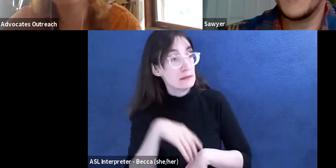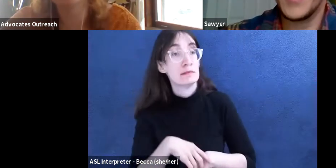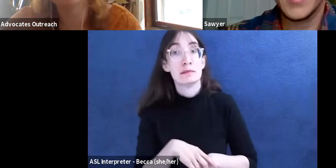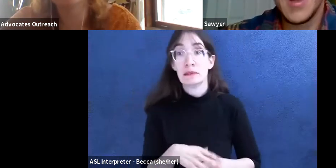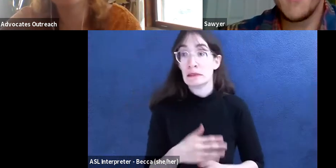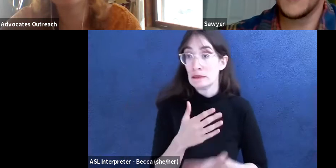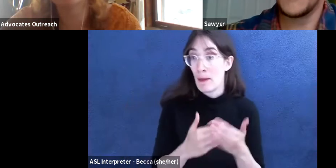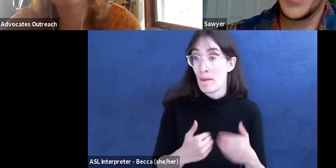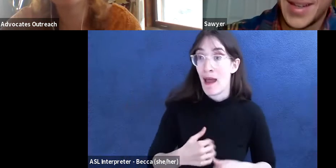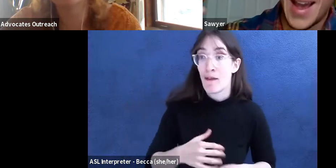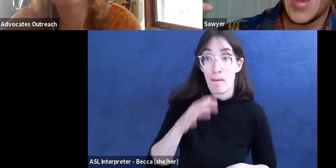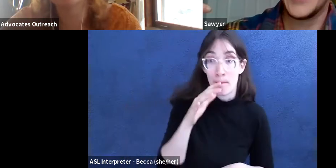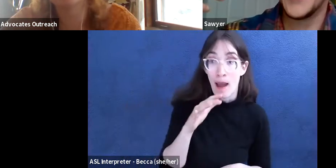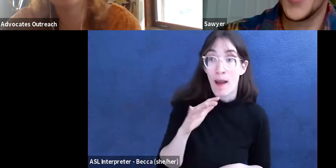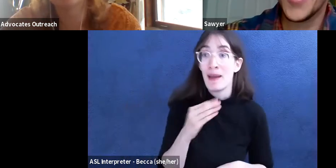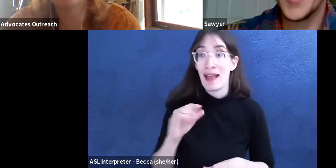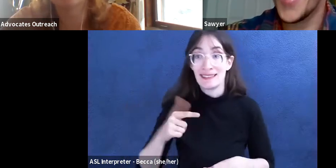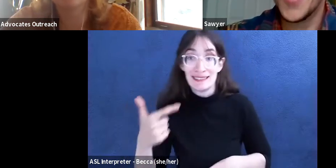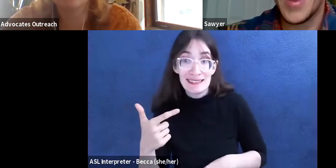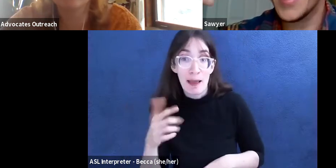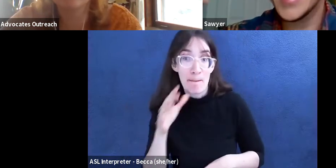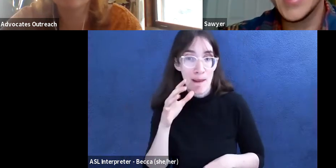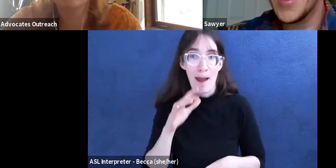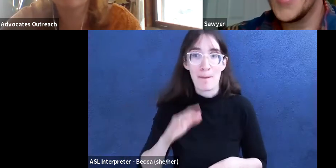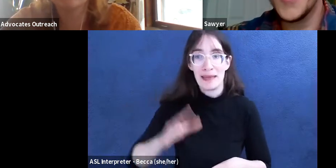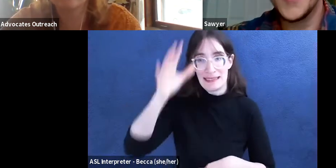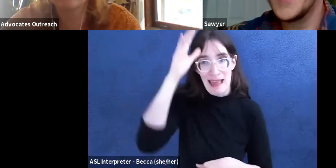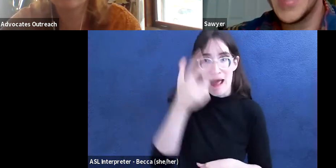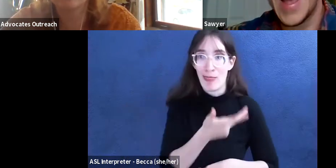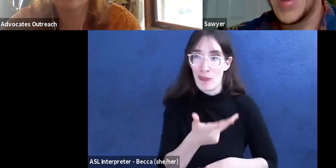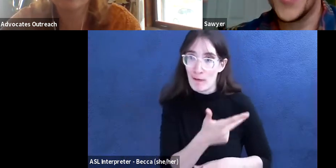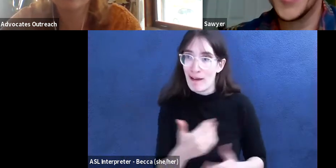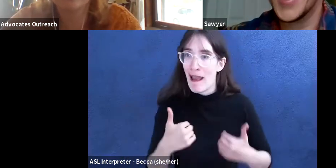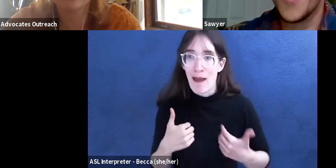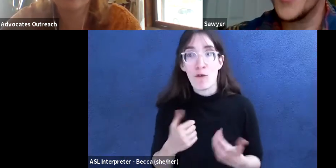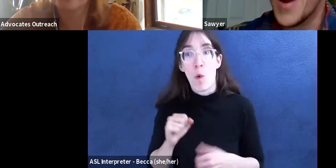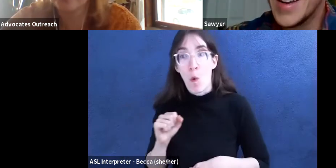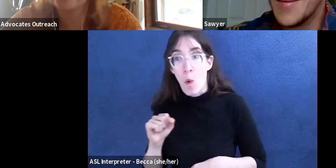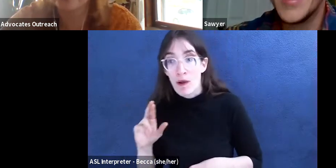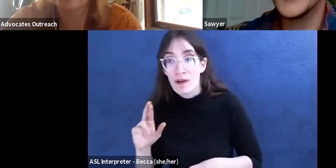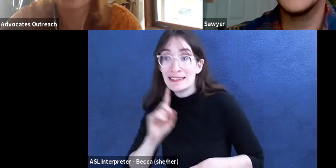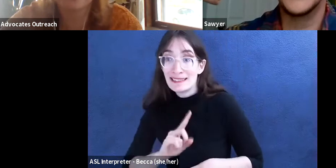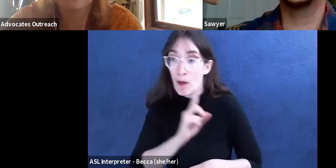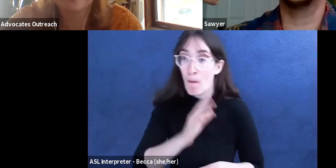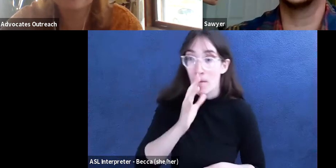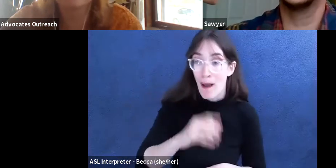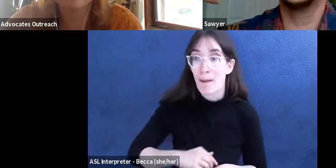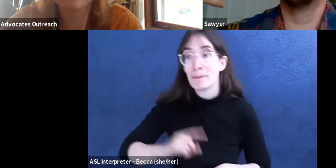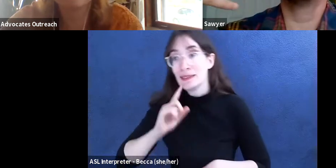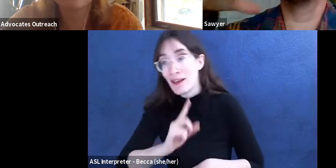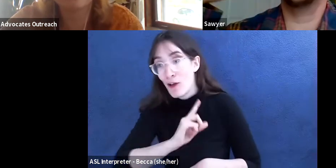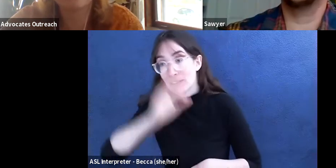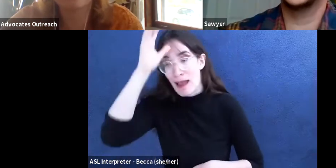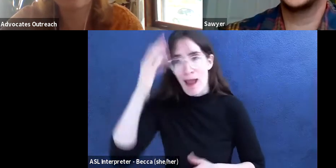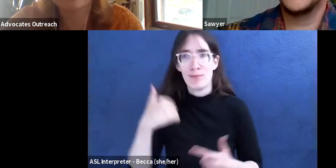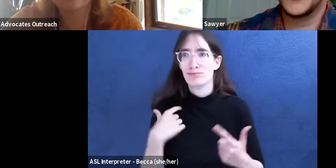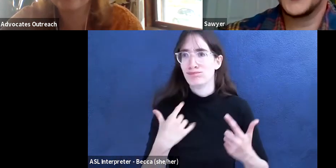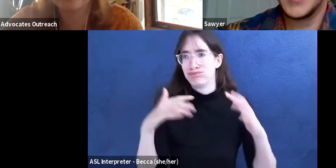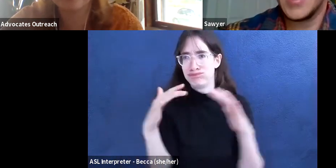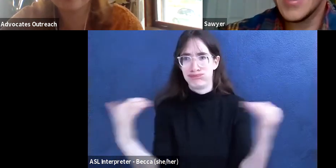That's just like gonna put a lot more pressure on you, the adult, to try to